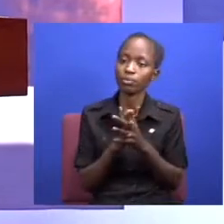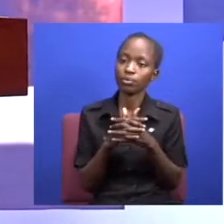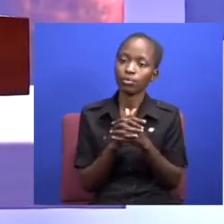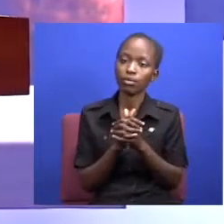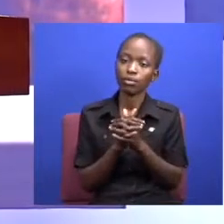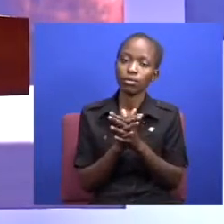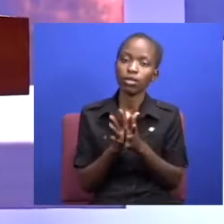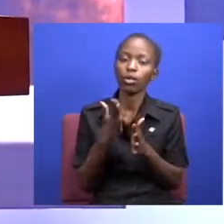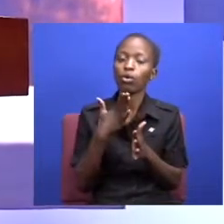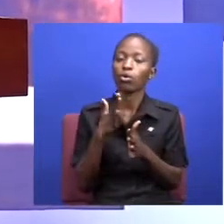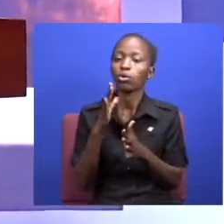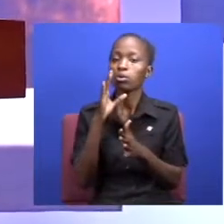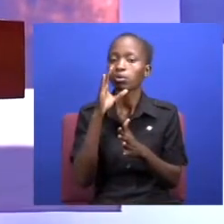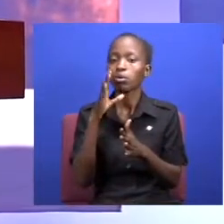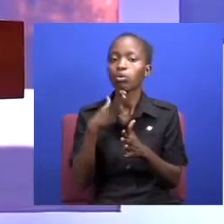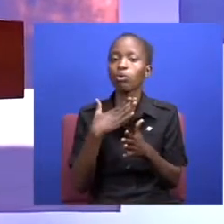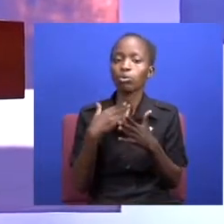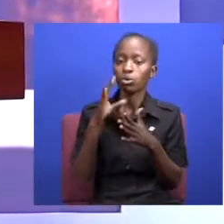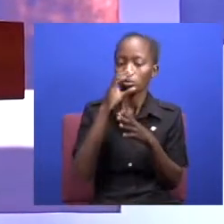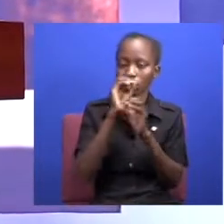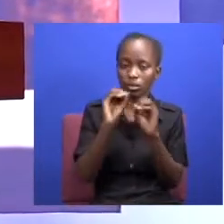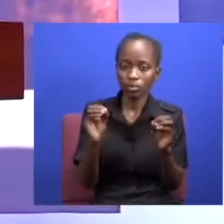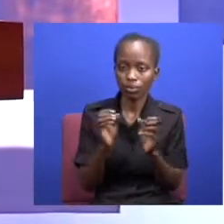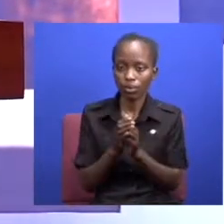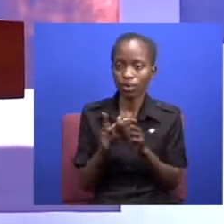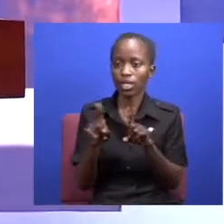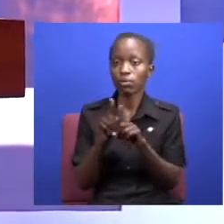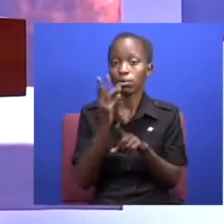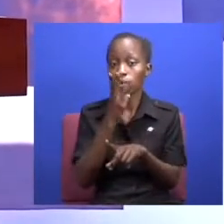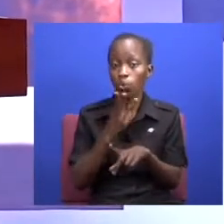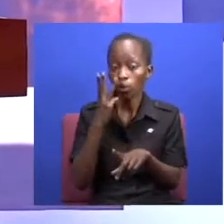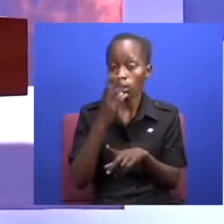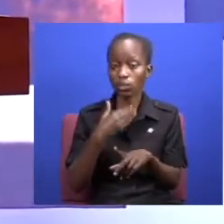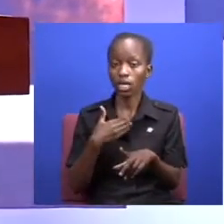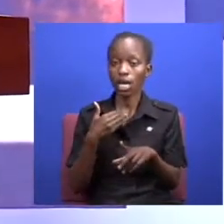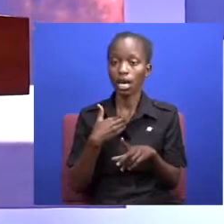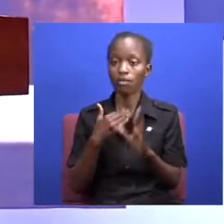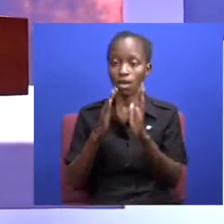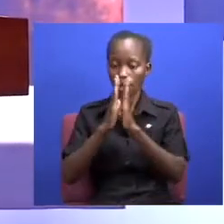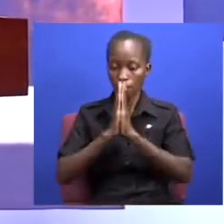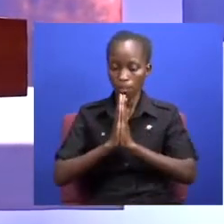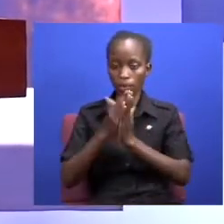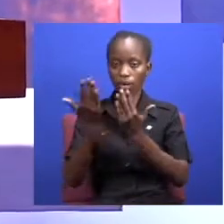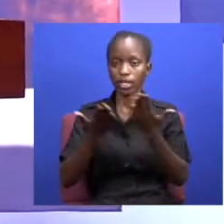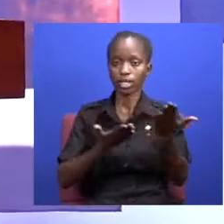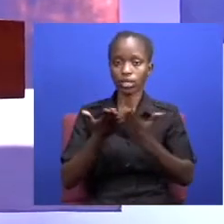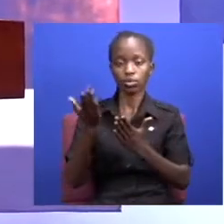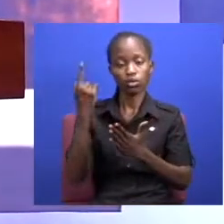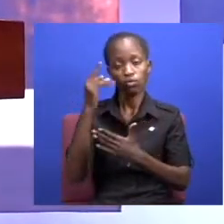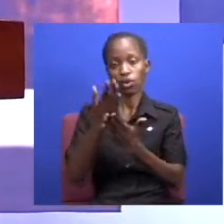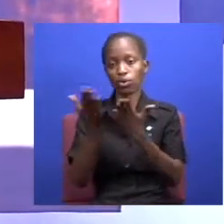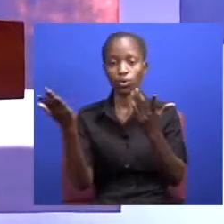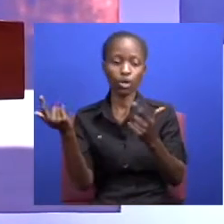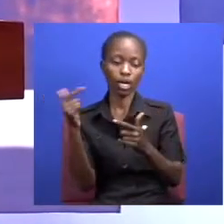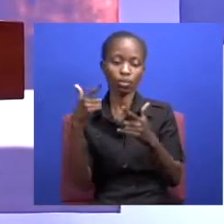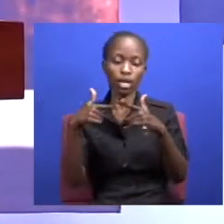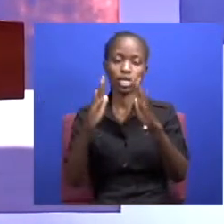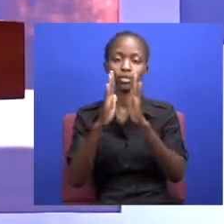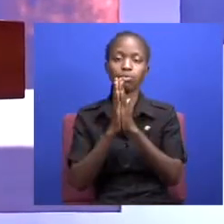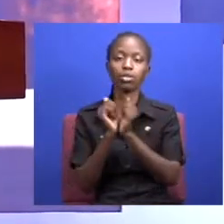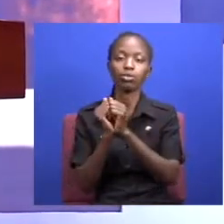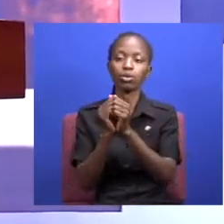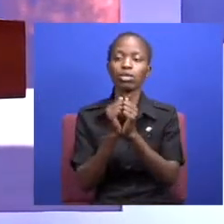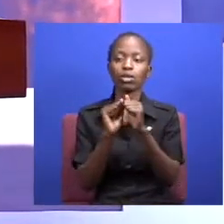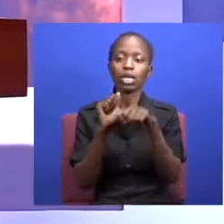by God? You do not want to miss that on Tuesday. And on Wednesday, we have a prayer service just lined up for you. Come, let's